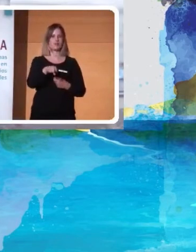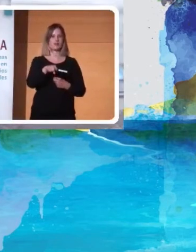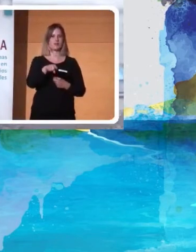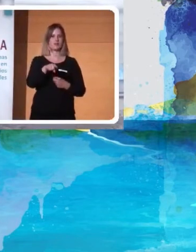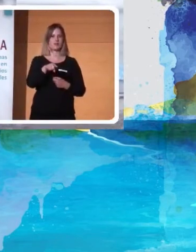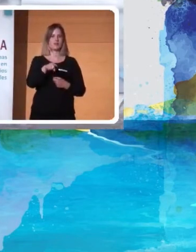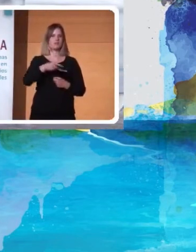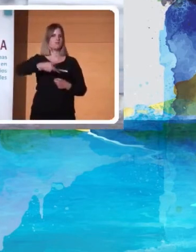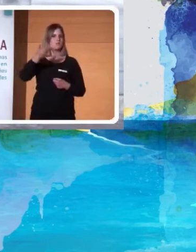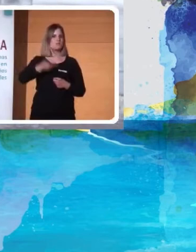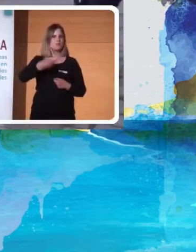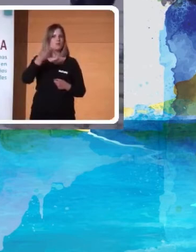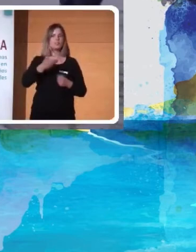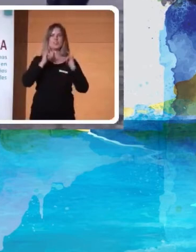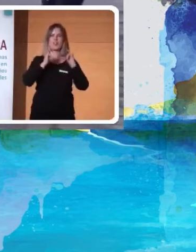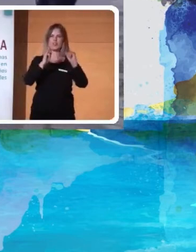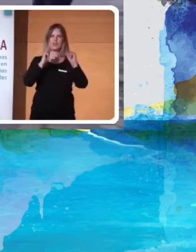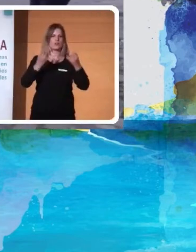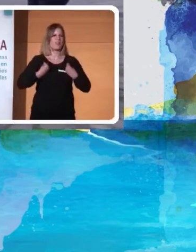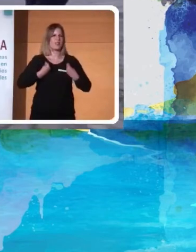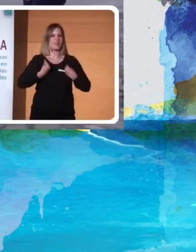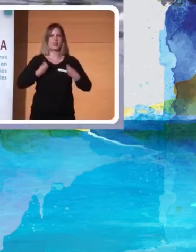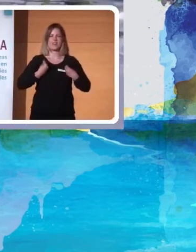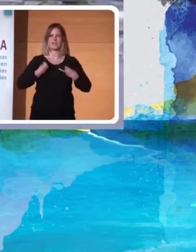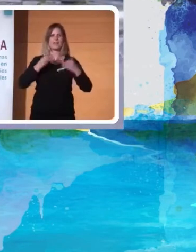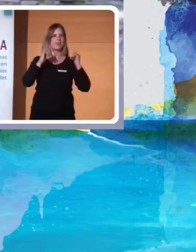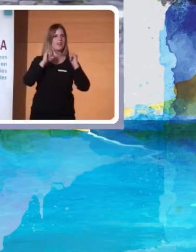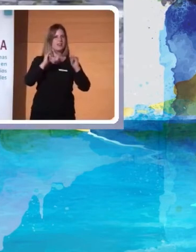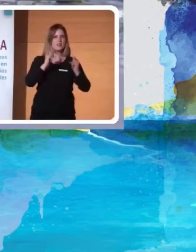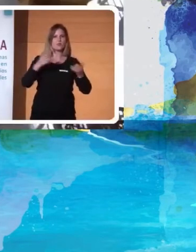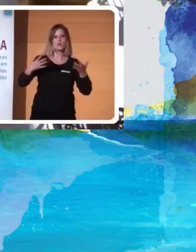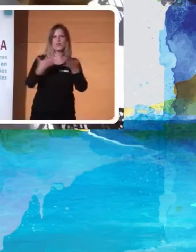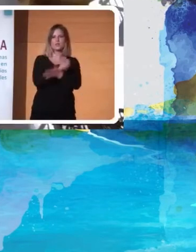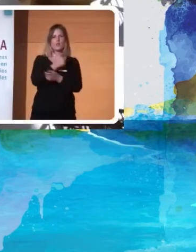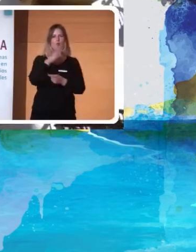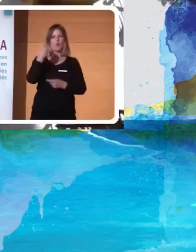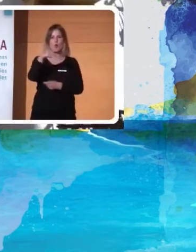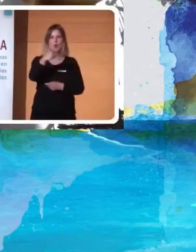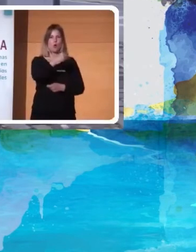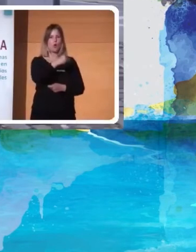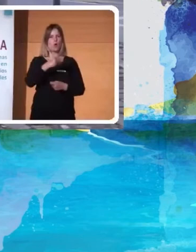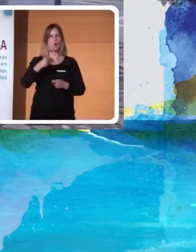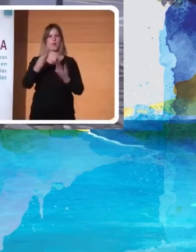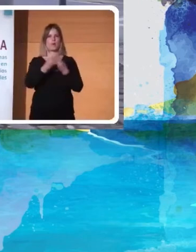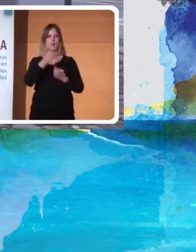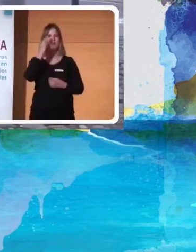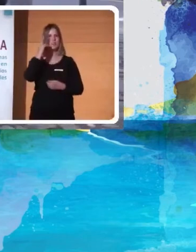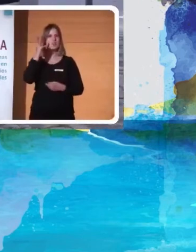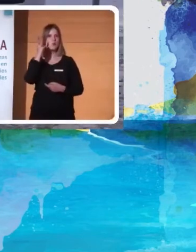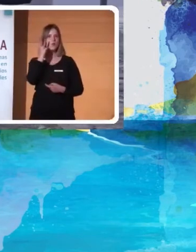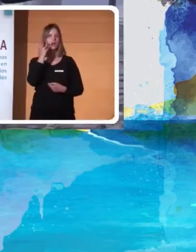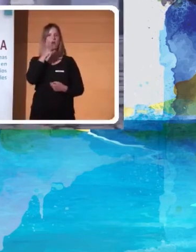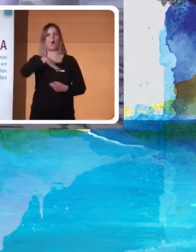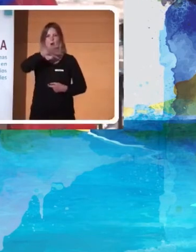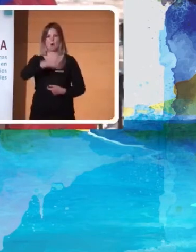smile. And what's most important, to enjoy life. And then for all people with